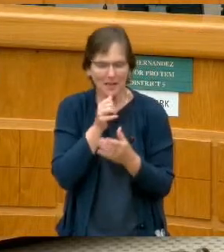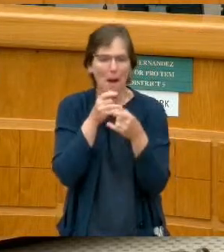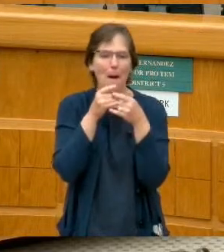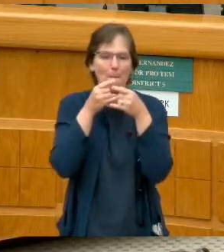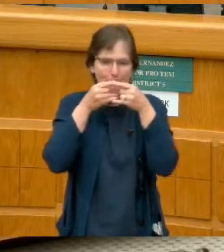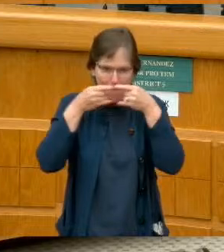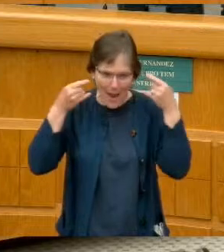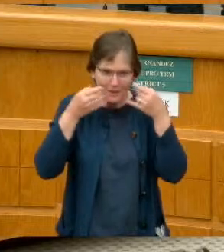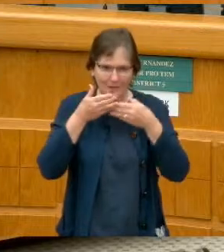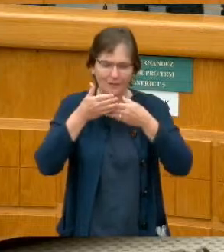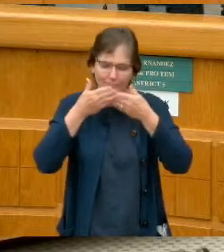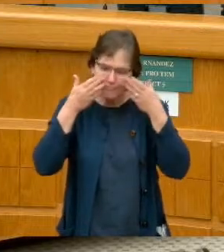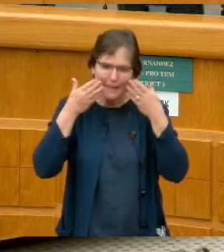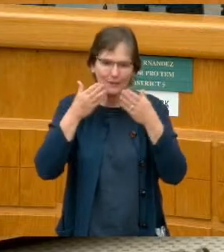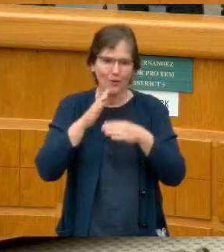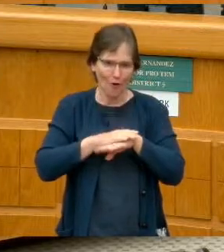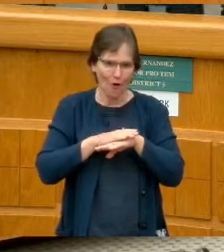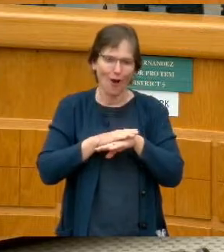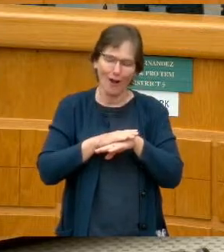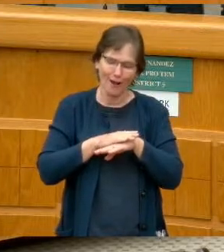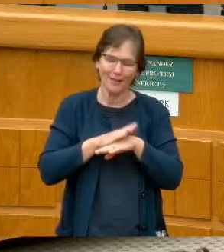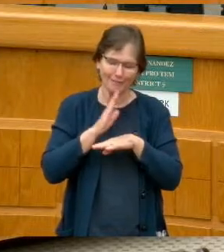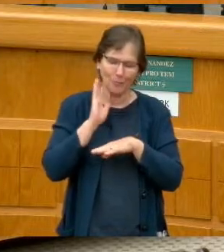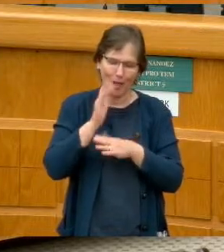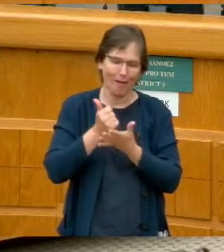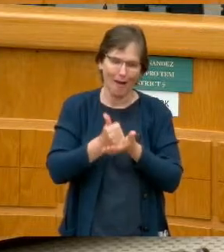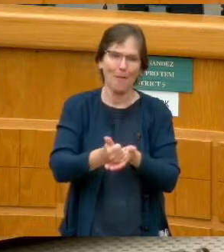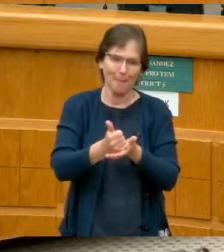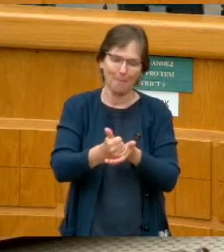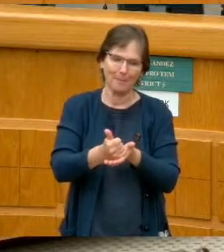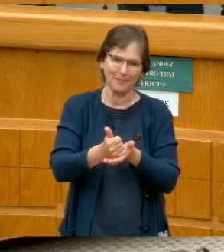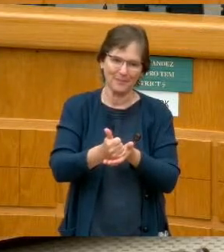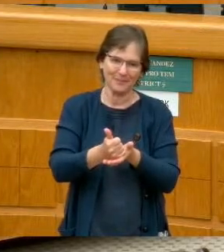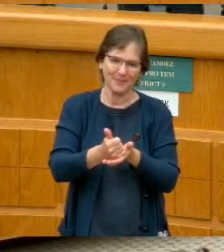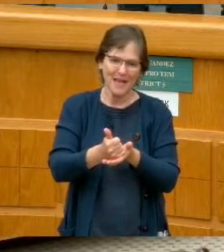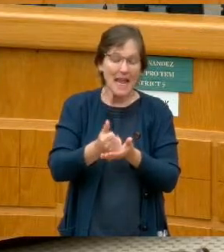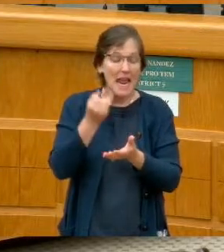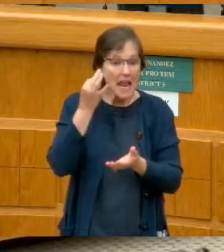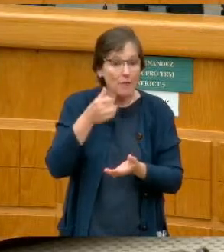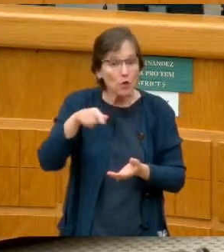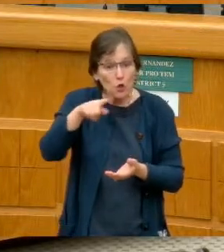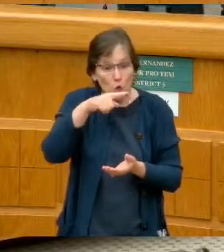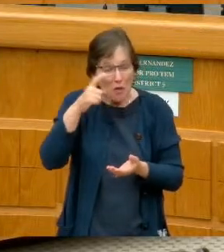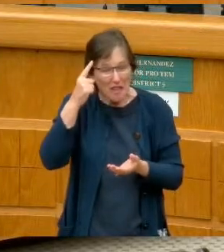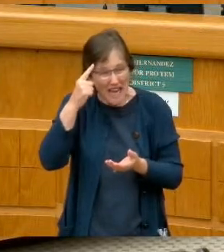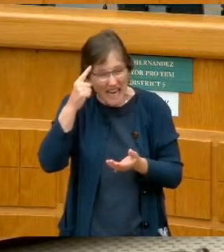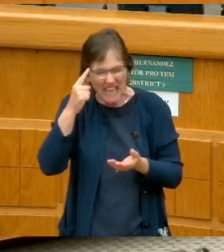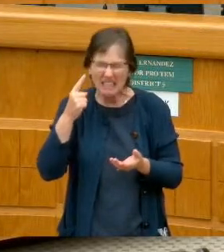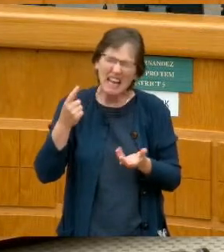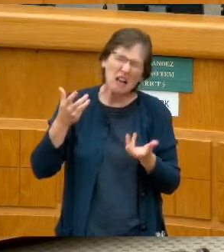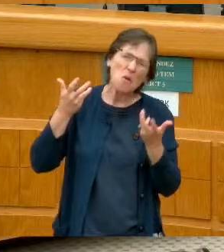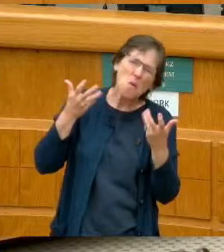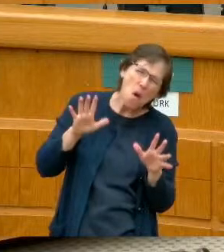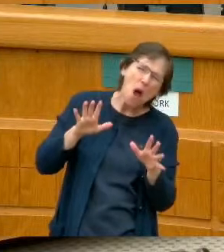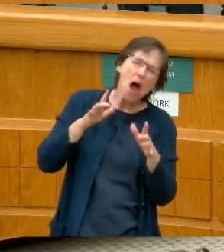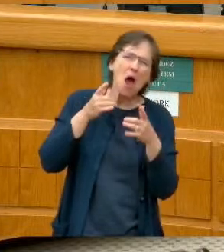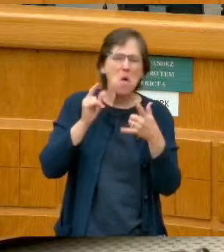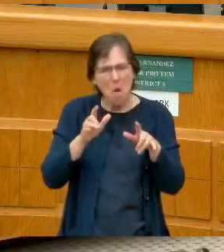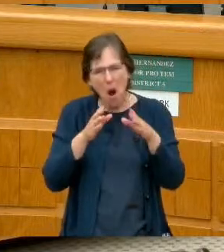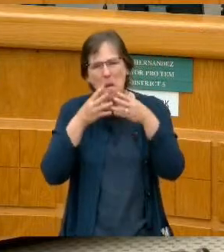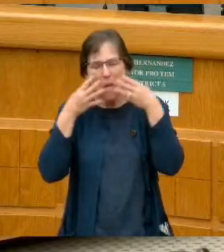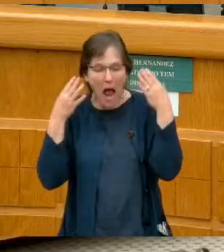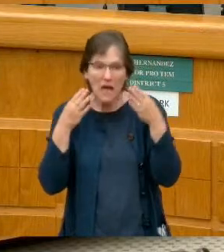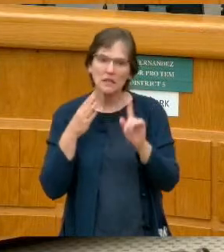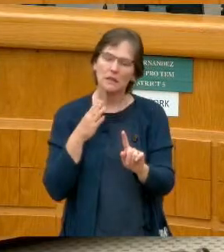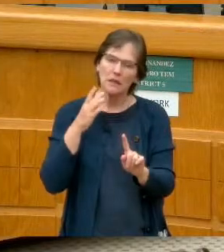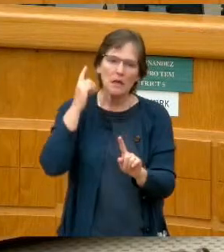you that feel like that you don't want to do that, well, think of other people and try to help us win this battle.